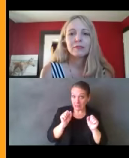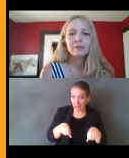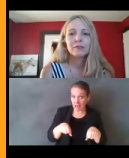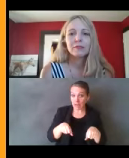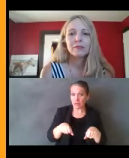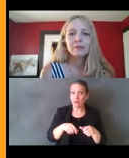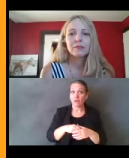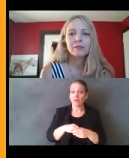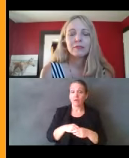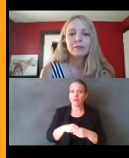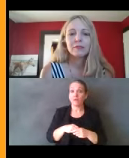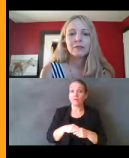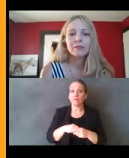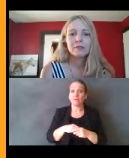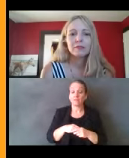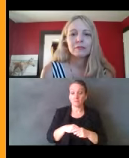putting up the